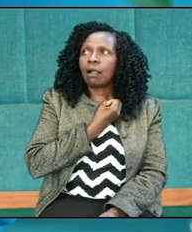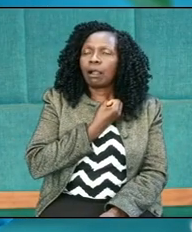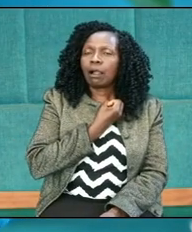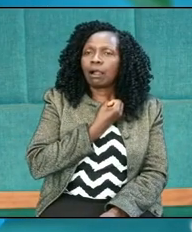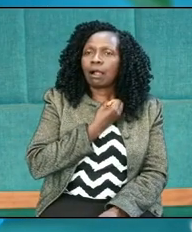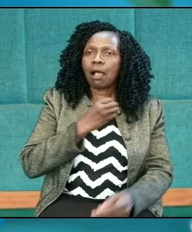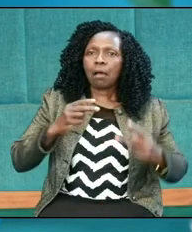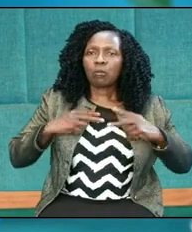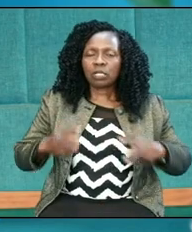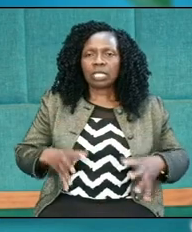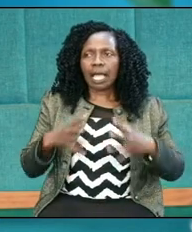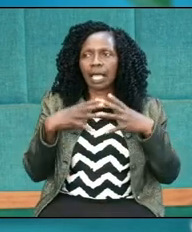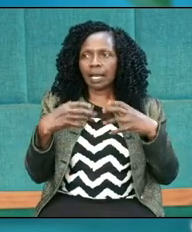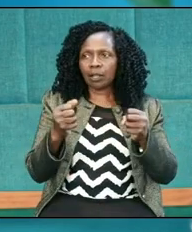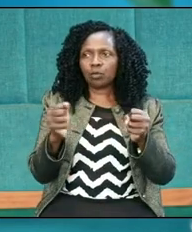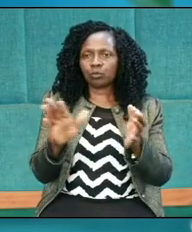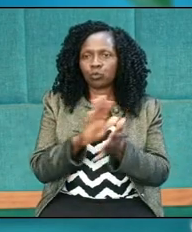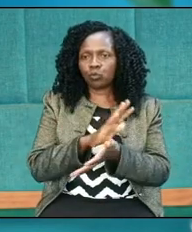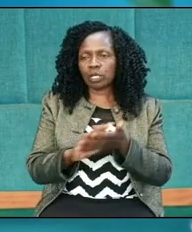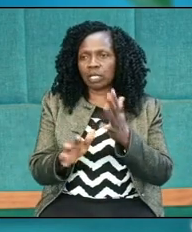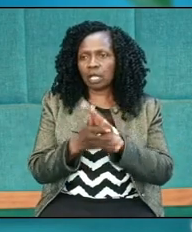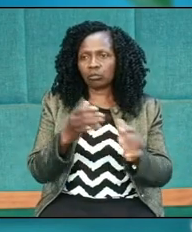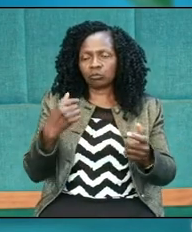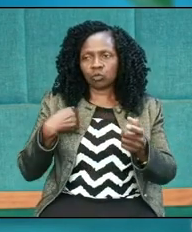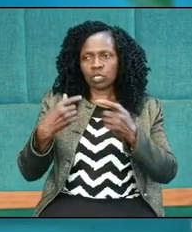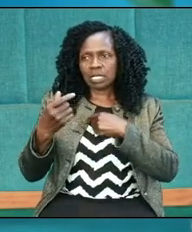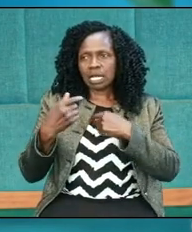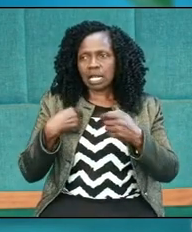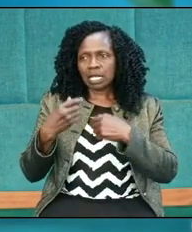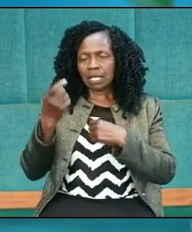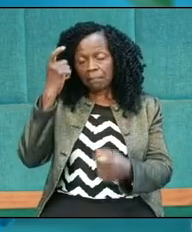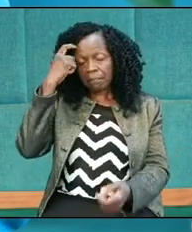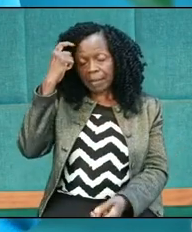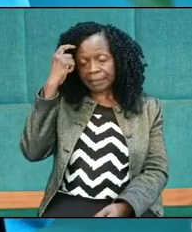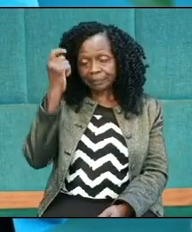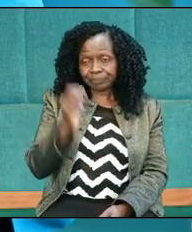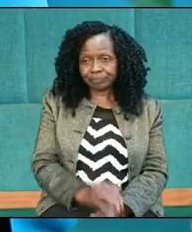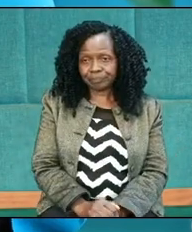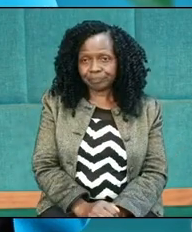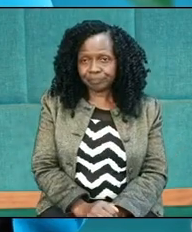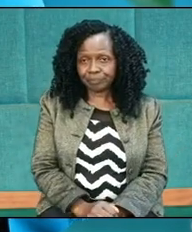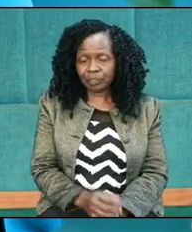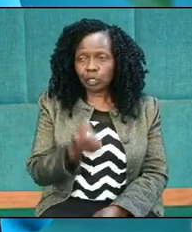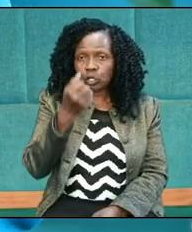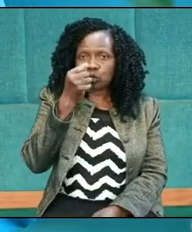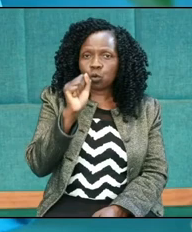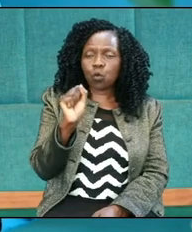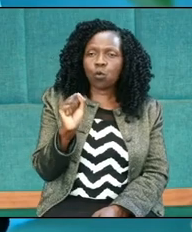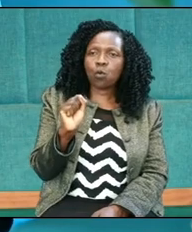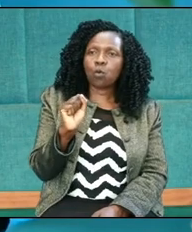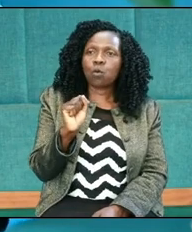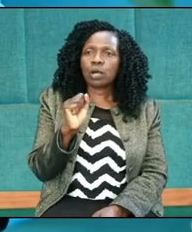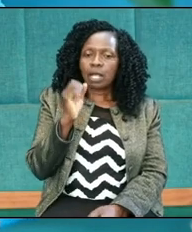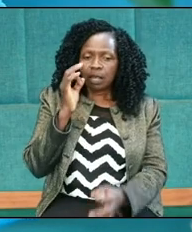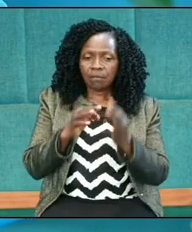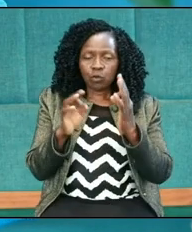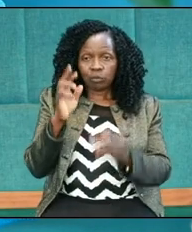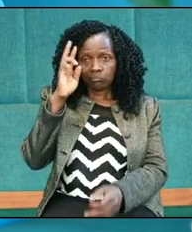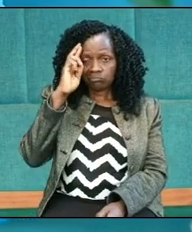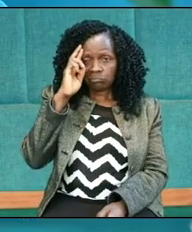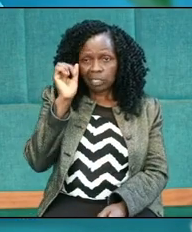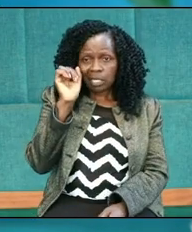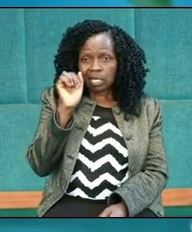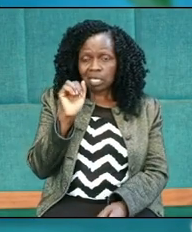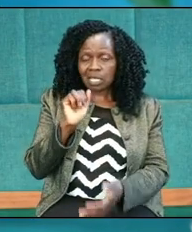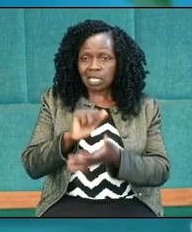our bodies healthy without considering the minds. And therefore, if you realize that